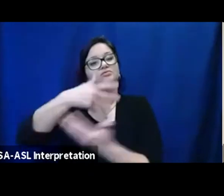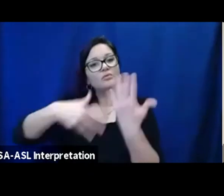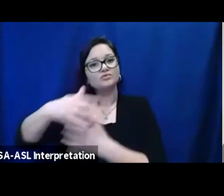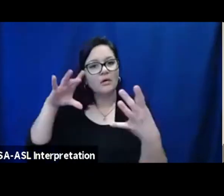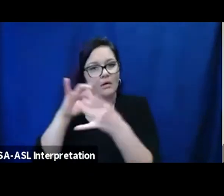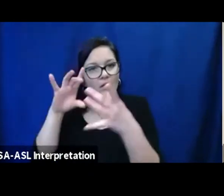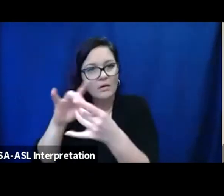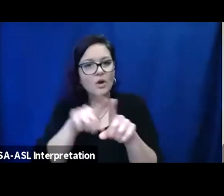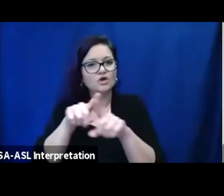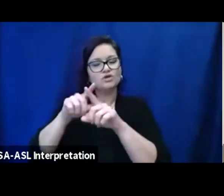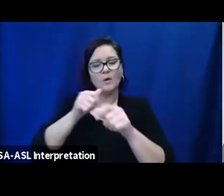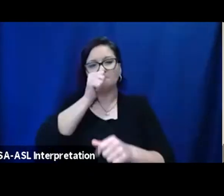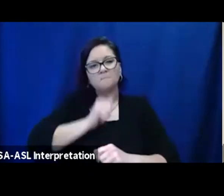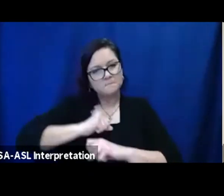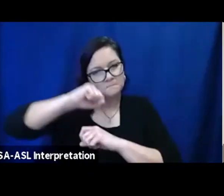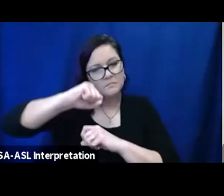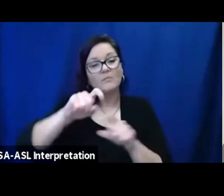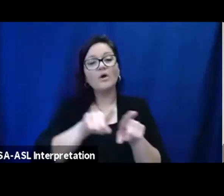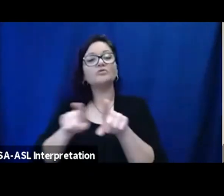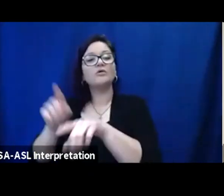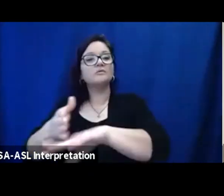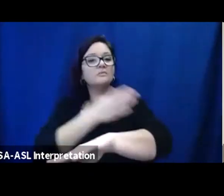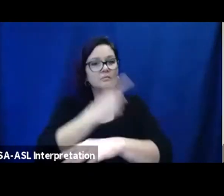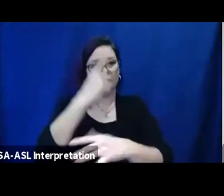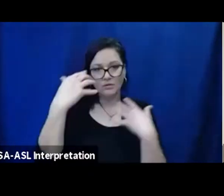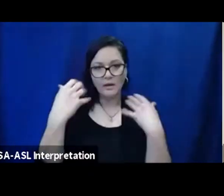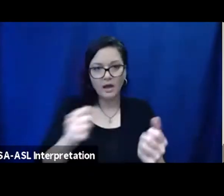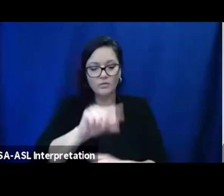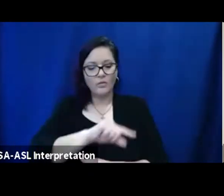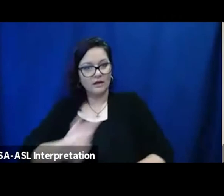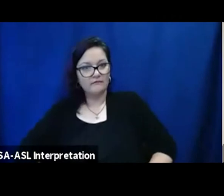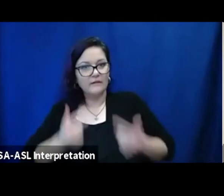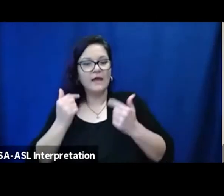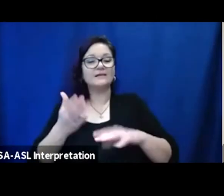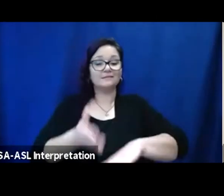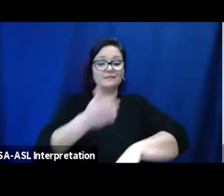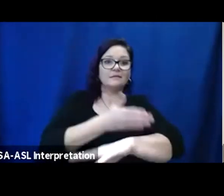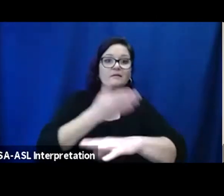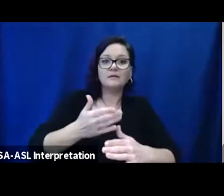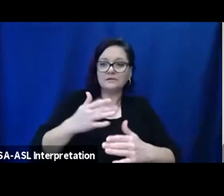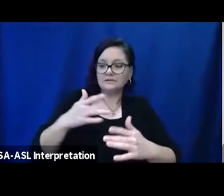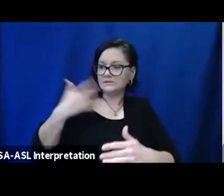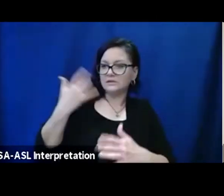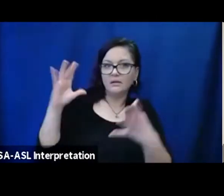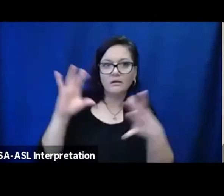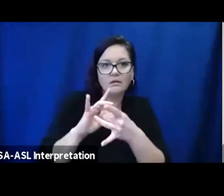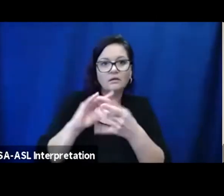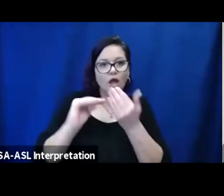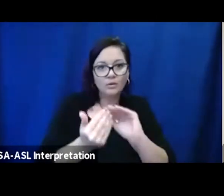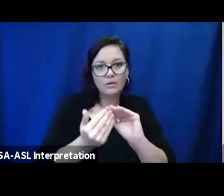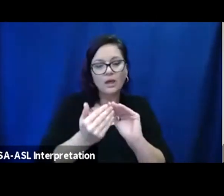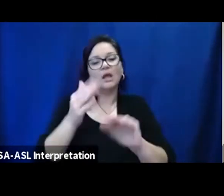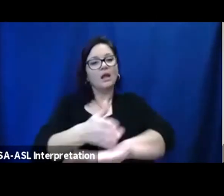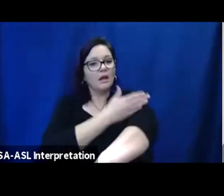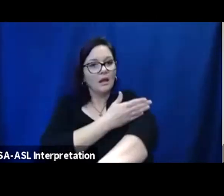they also go toward improved mental health or quality of life, increased sense of community, improved artistic skills,